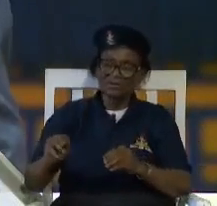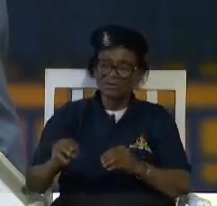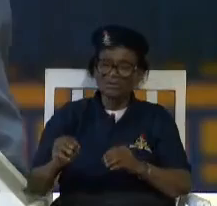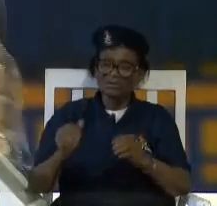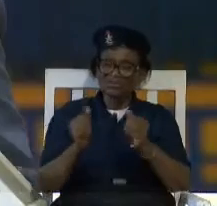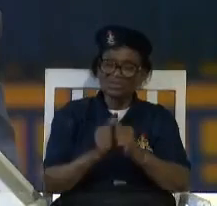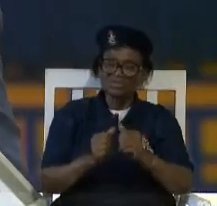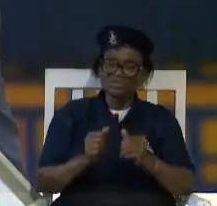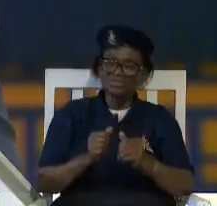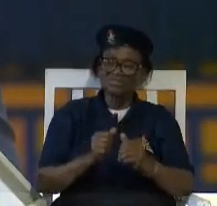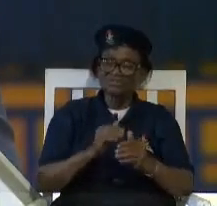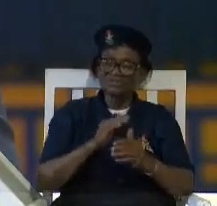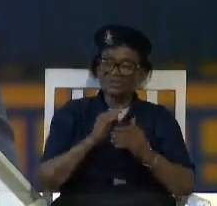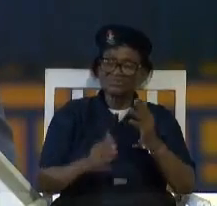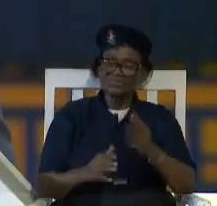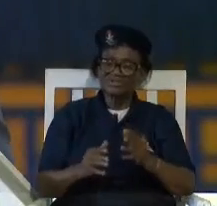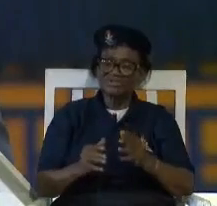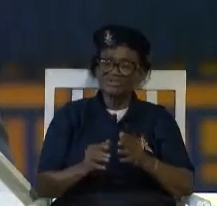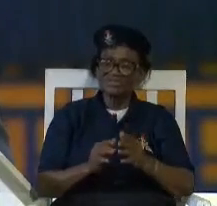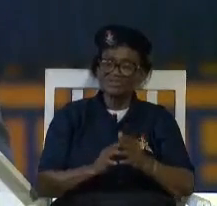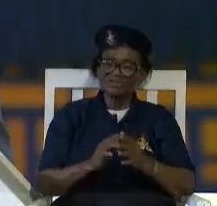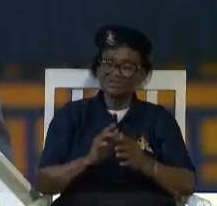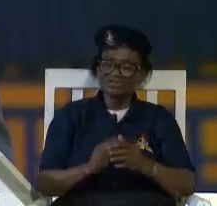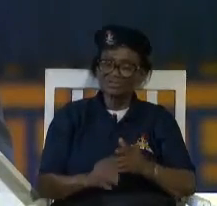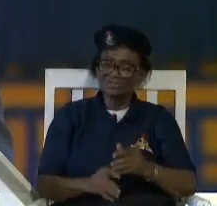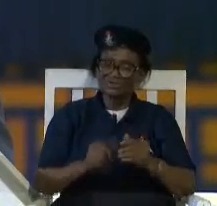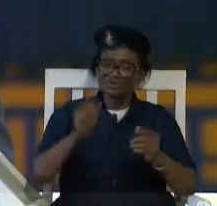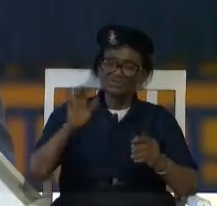With complete consecration.